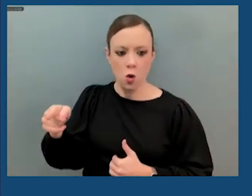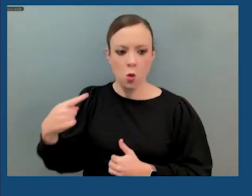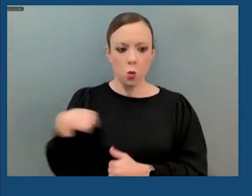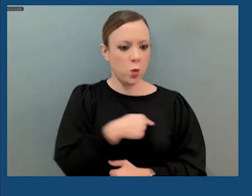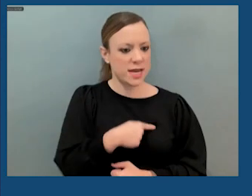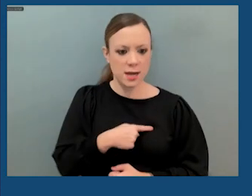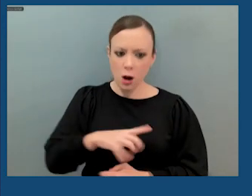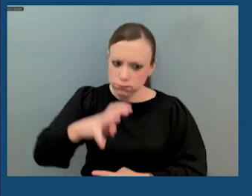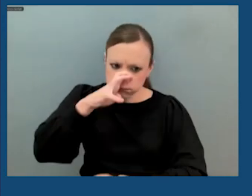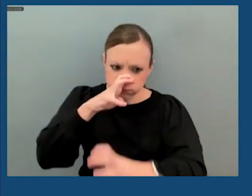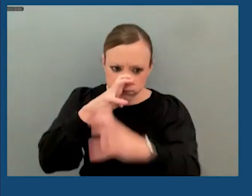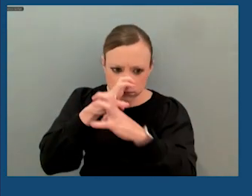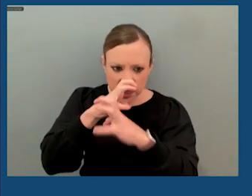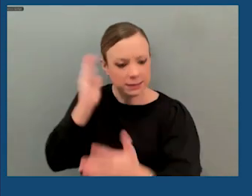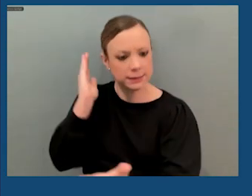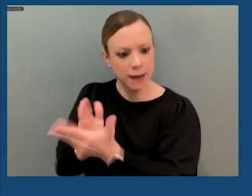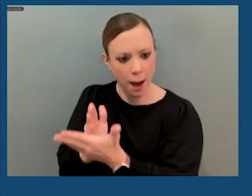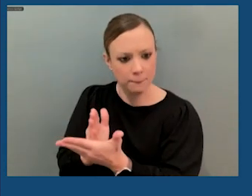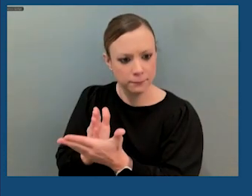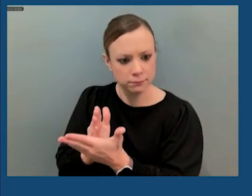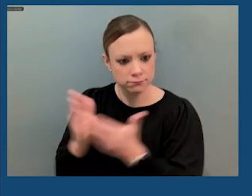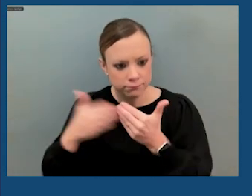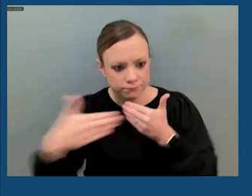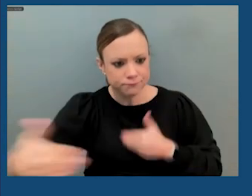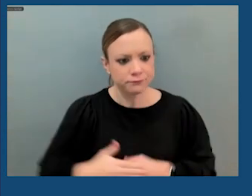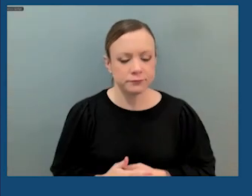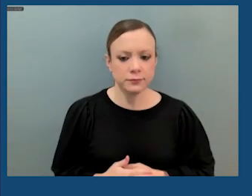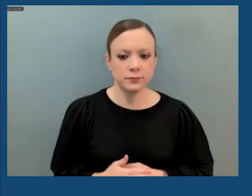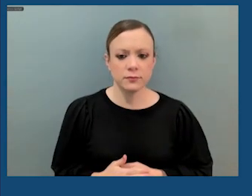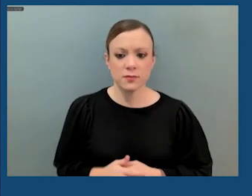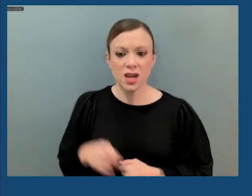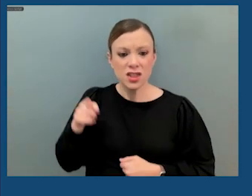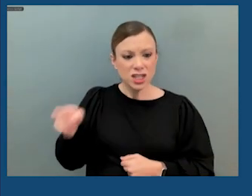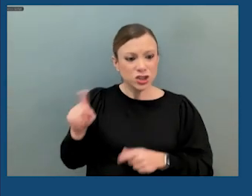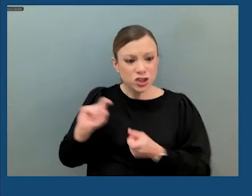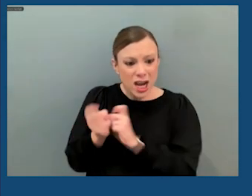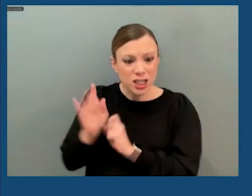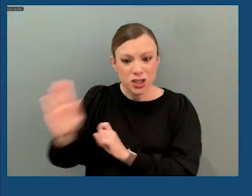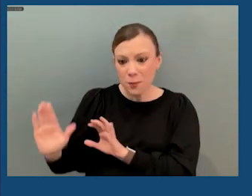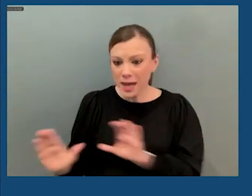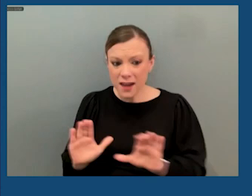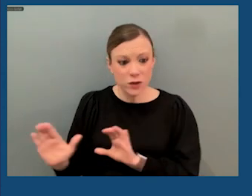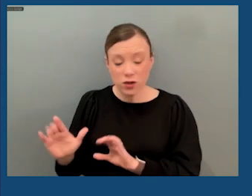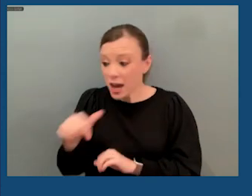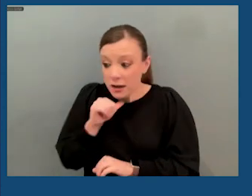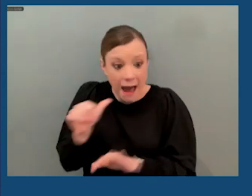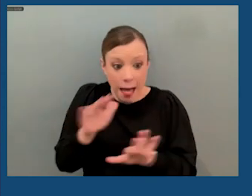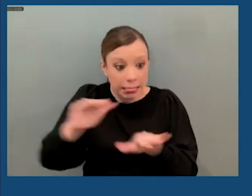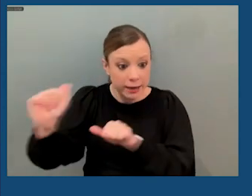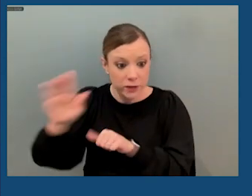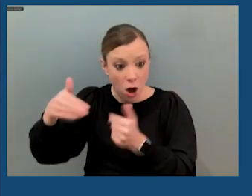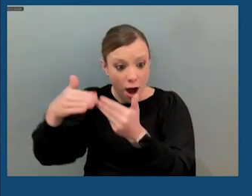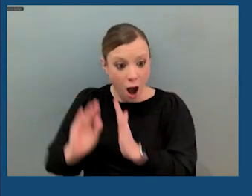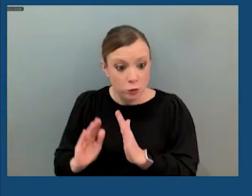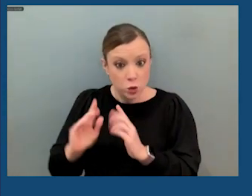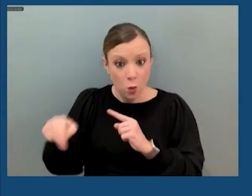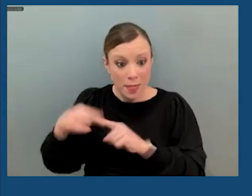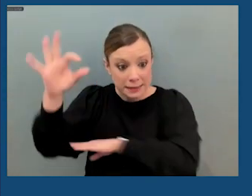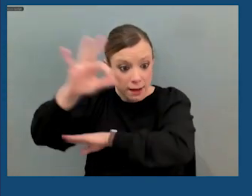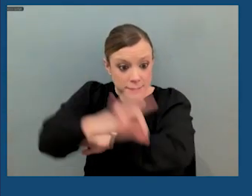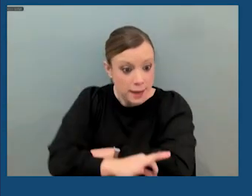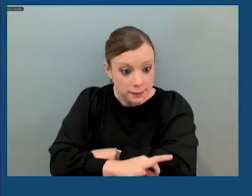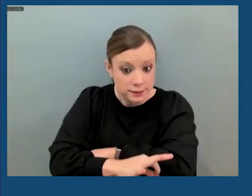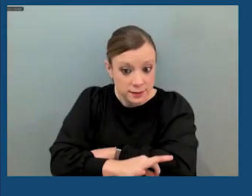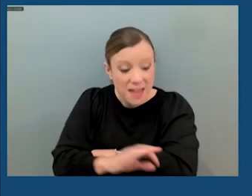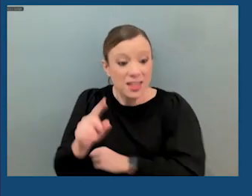already changed their behavior, not going out once the sun sets, and the sun sets early these days,